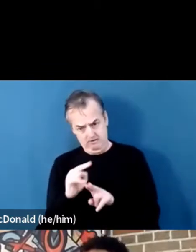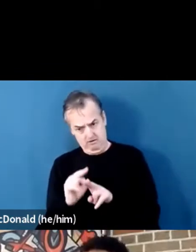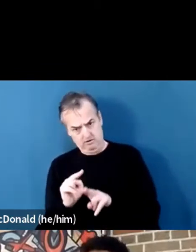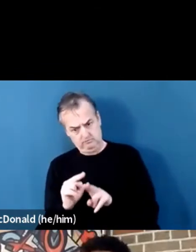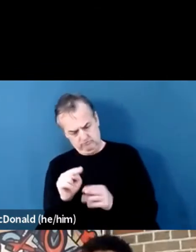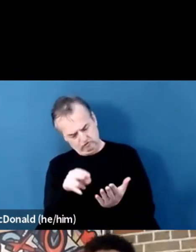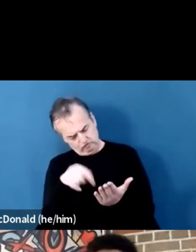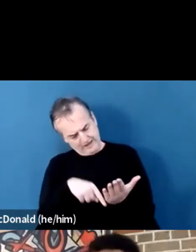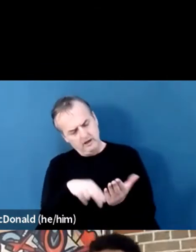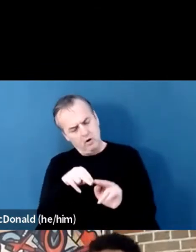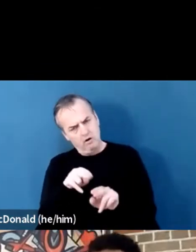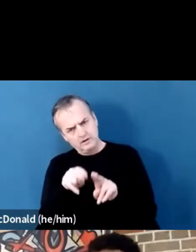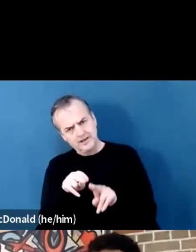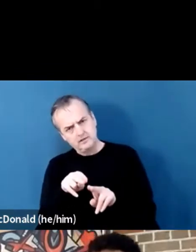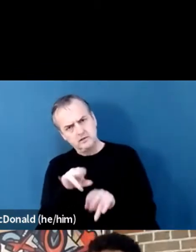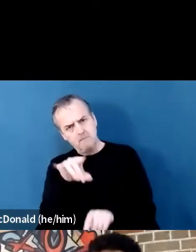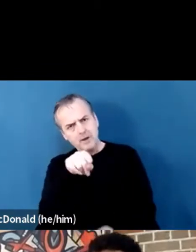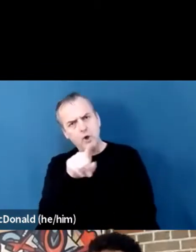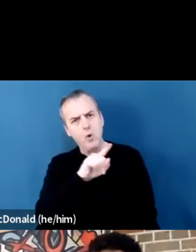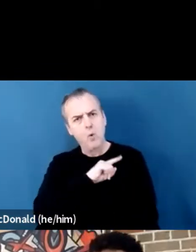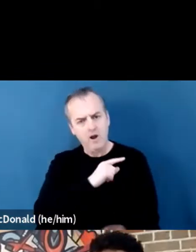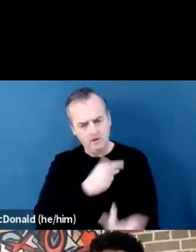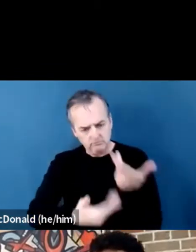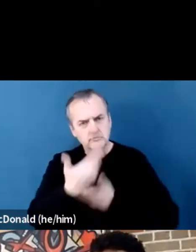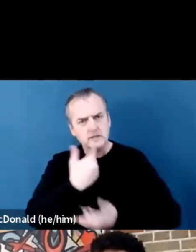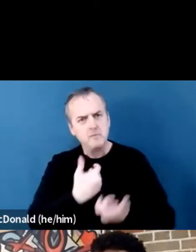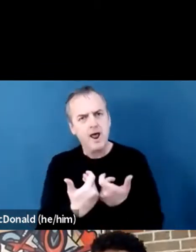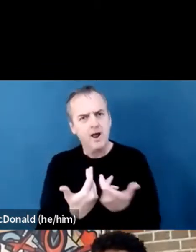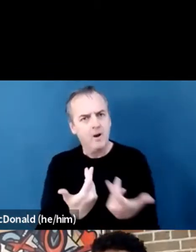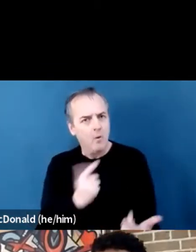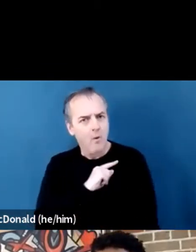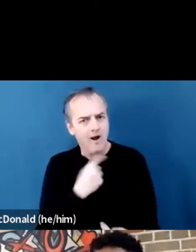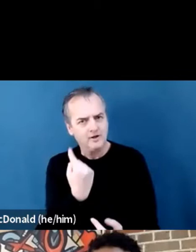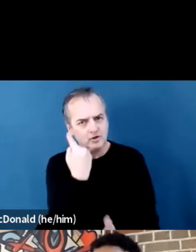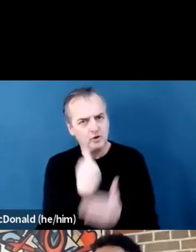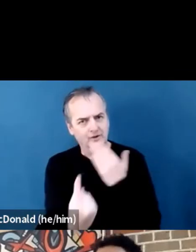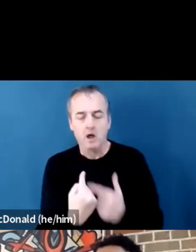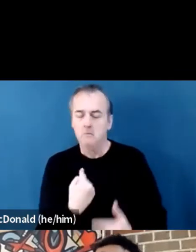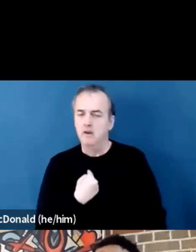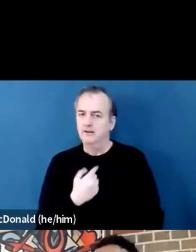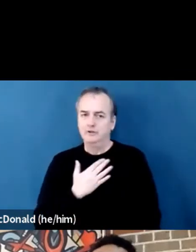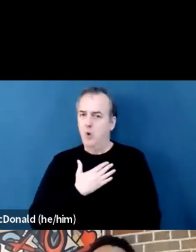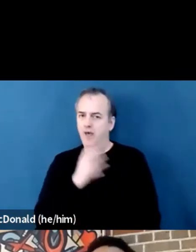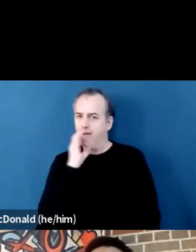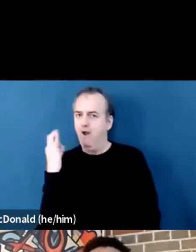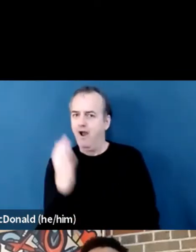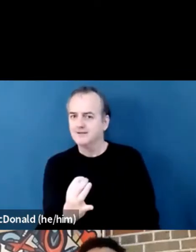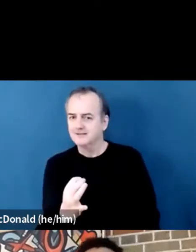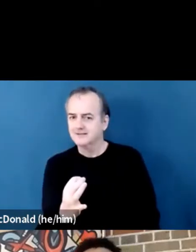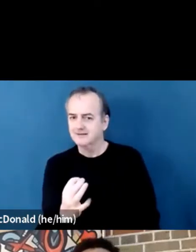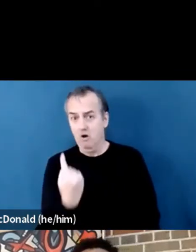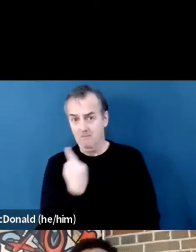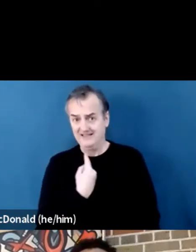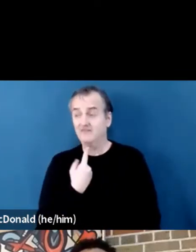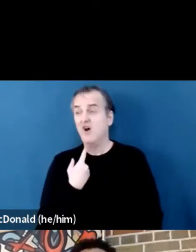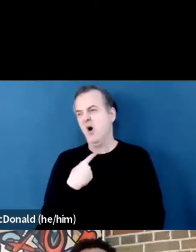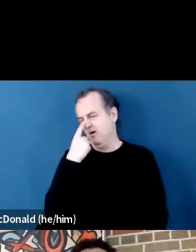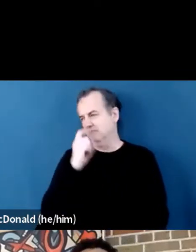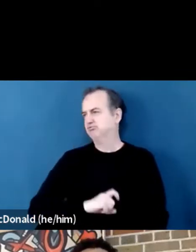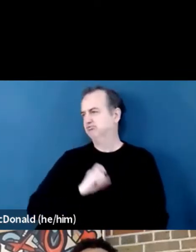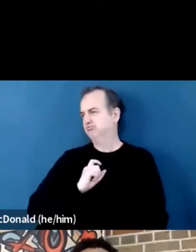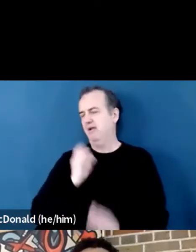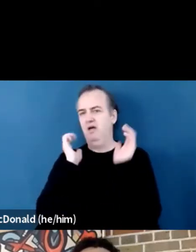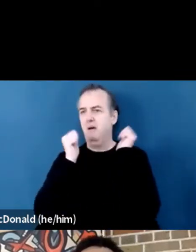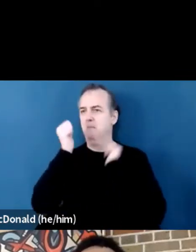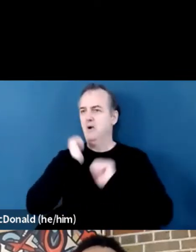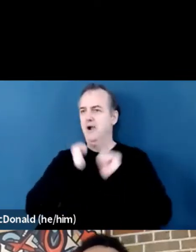doing an adaptation. So I suppose it's slightly different, but I hate doing it. I hate kind of going, well, I should do this because, you know, but